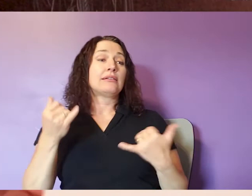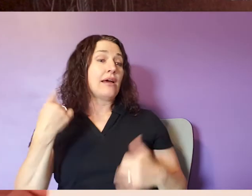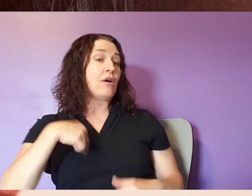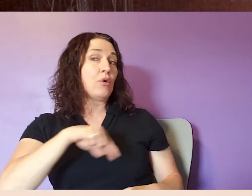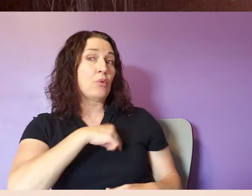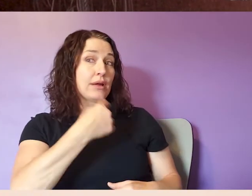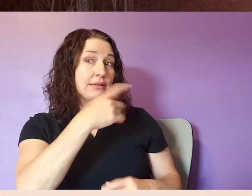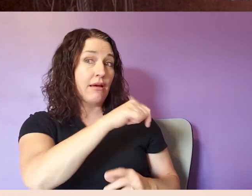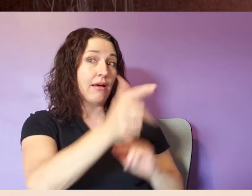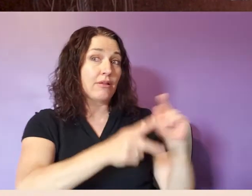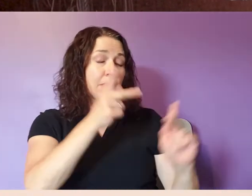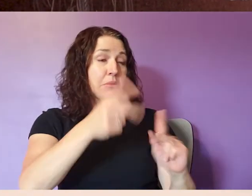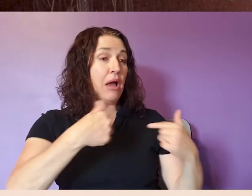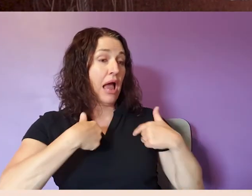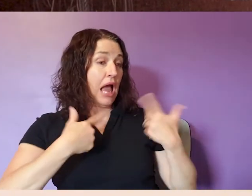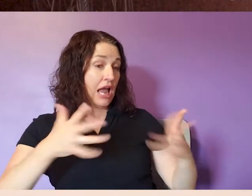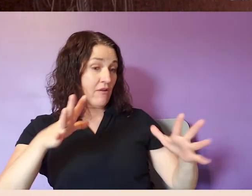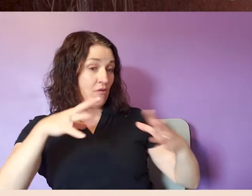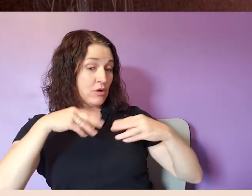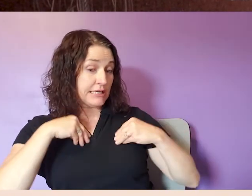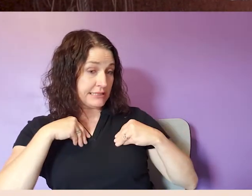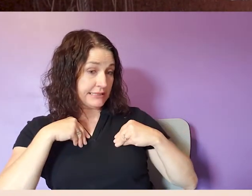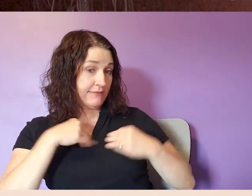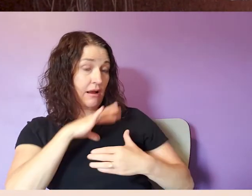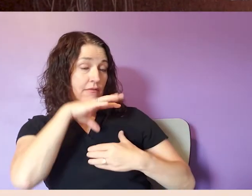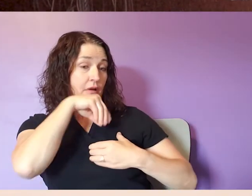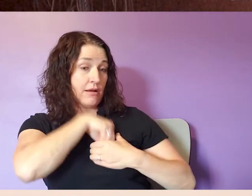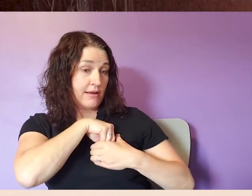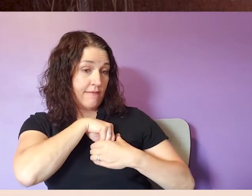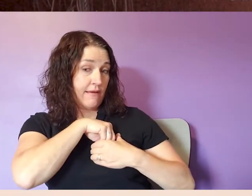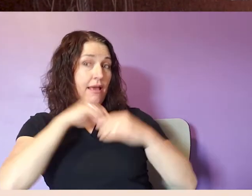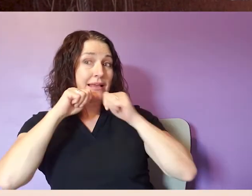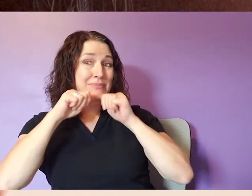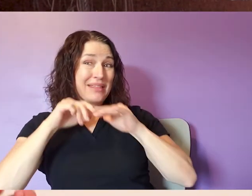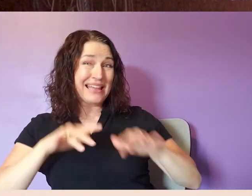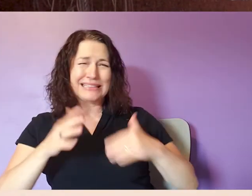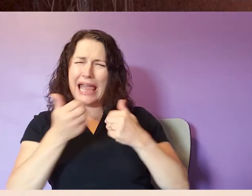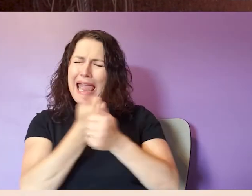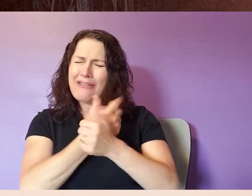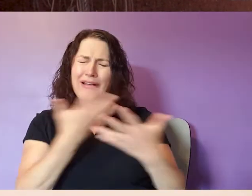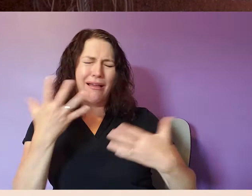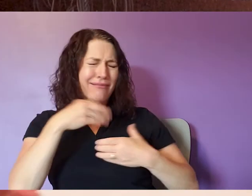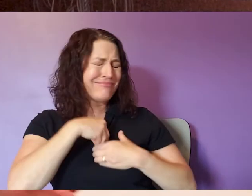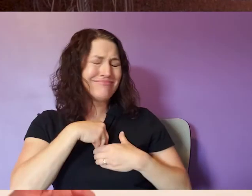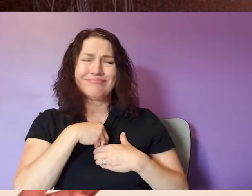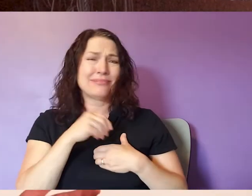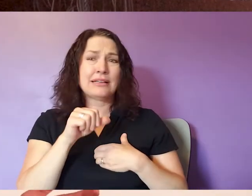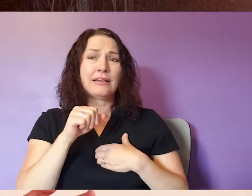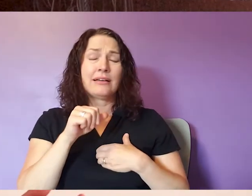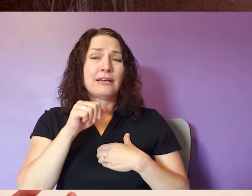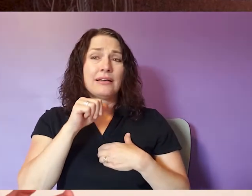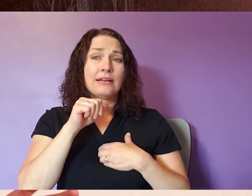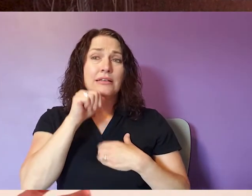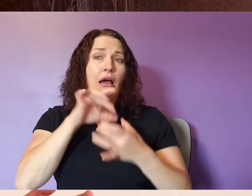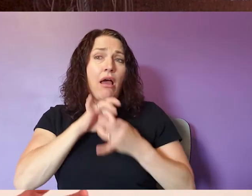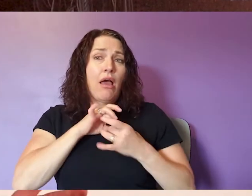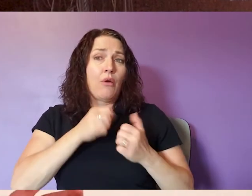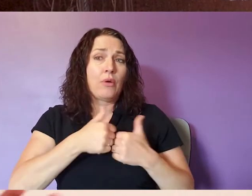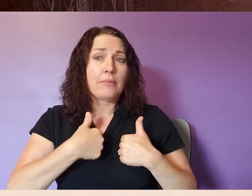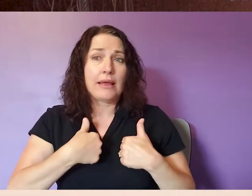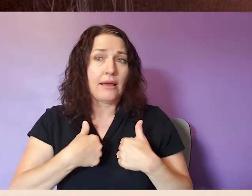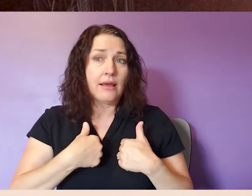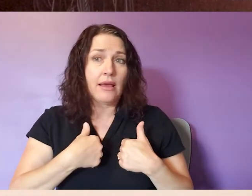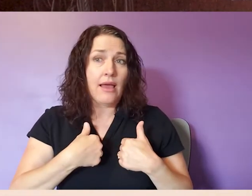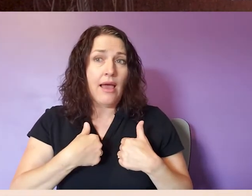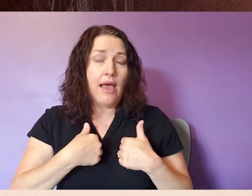received and i i let it be blessed what i've received is not mine but i